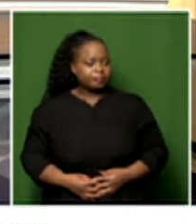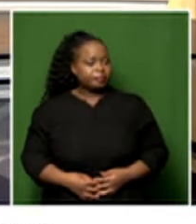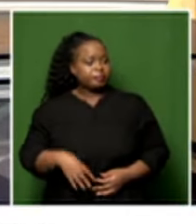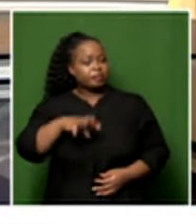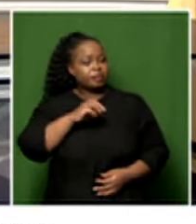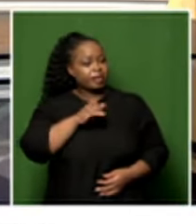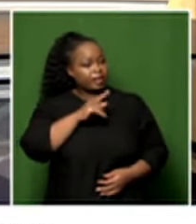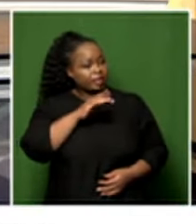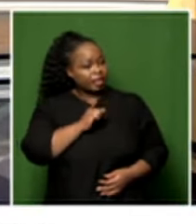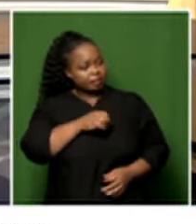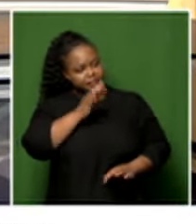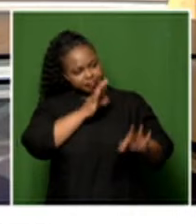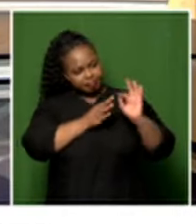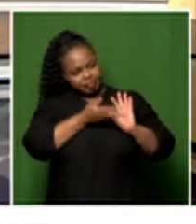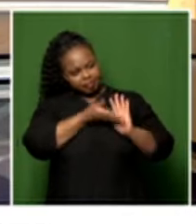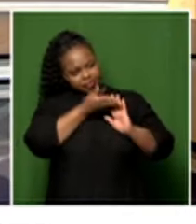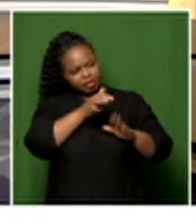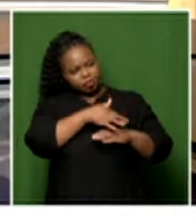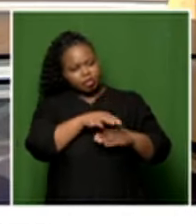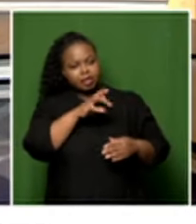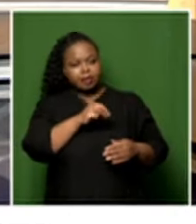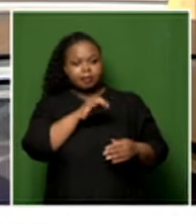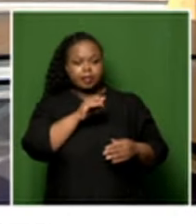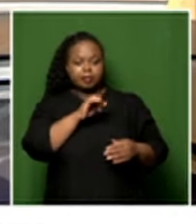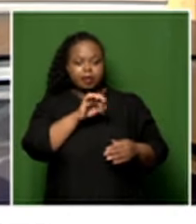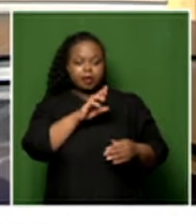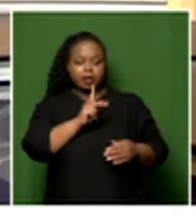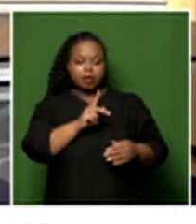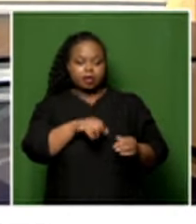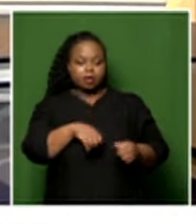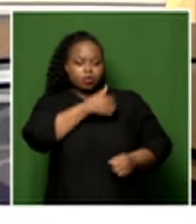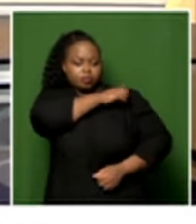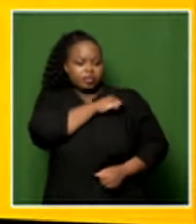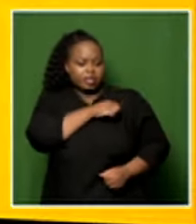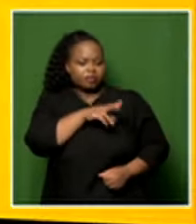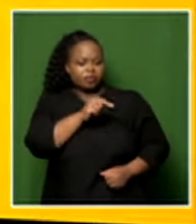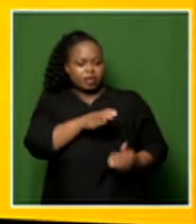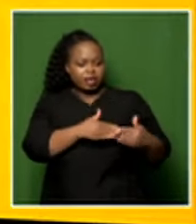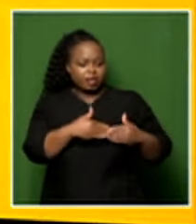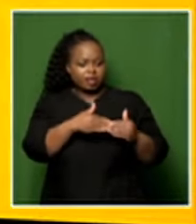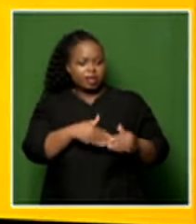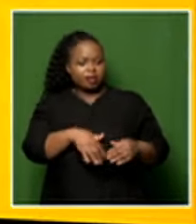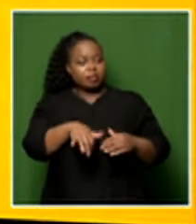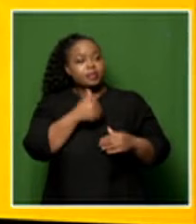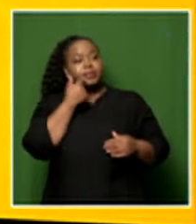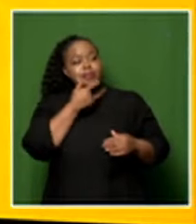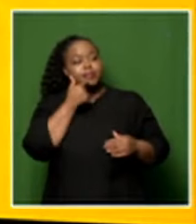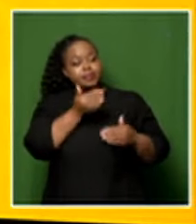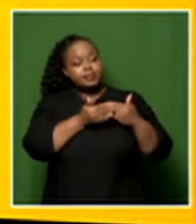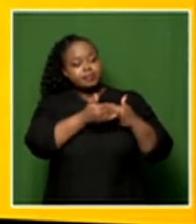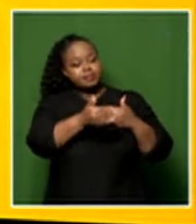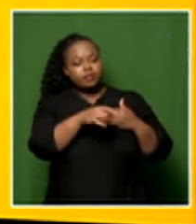Maageketla giving us an update there outside Milpark Hospital. That's a Netcare Milpark Hospital, just down the road here from